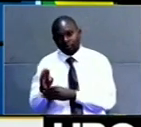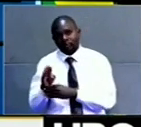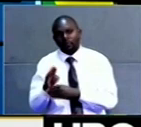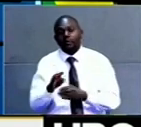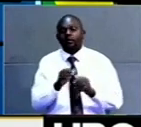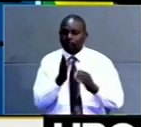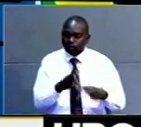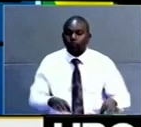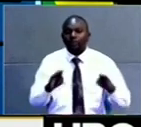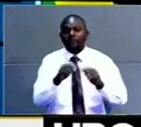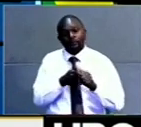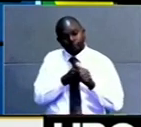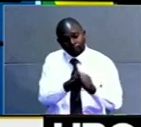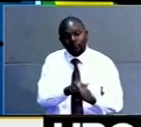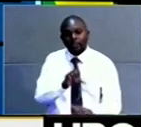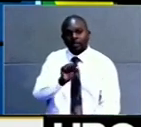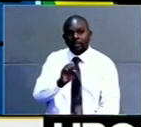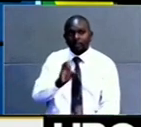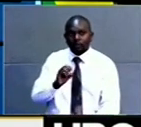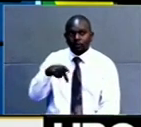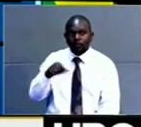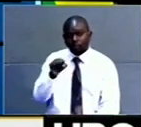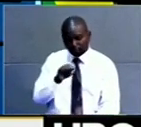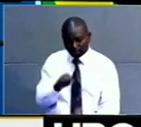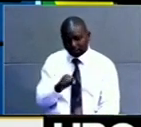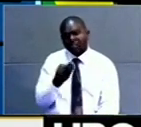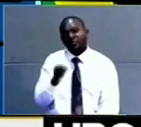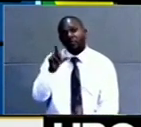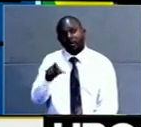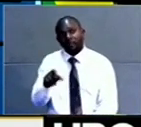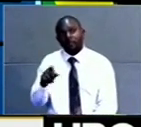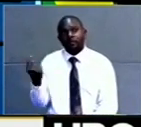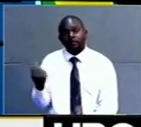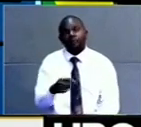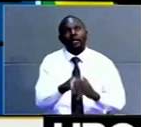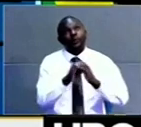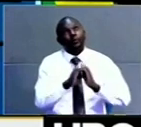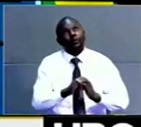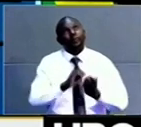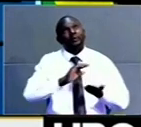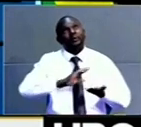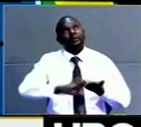SOPs. Those are all right. When somebody is coming to confess his sins,